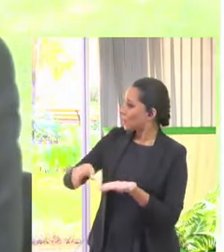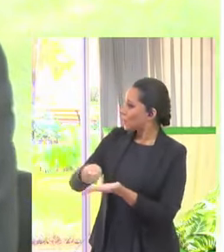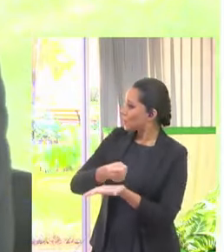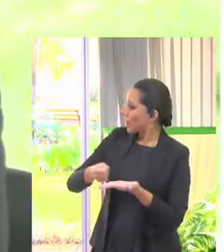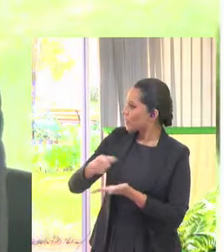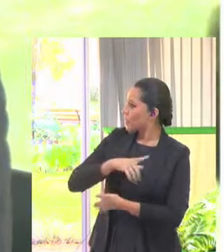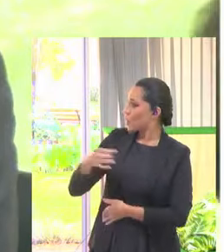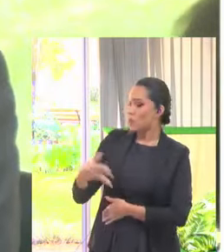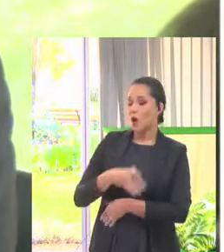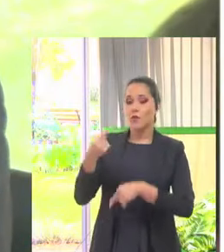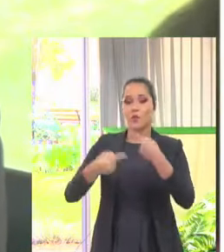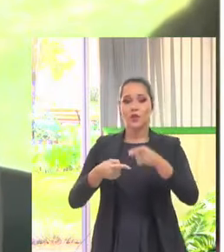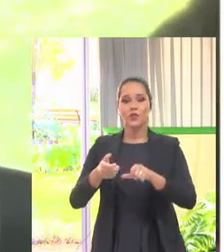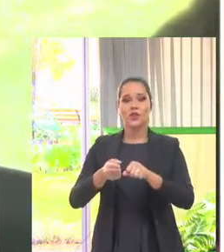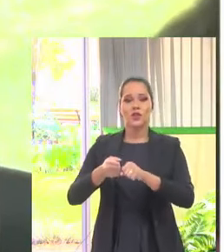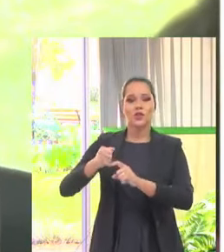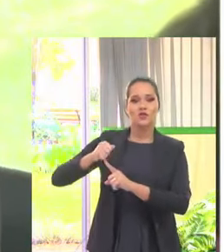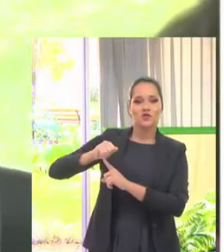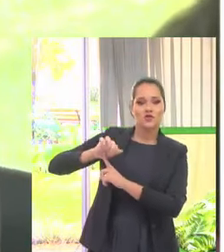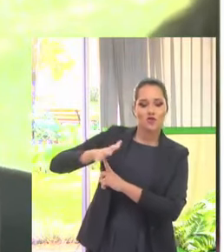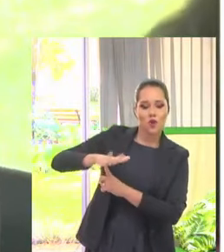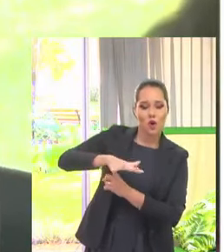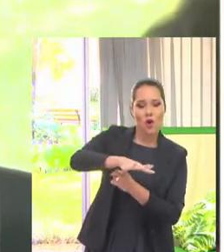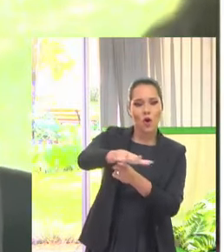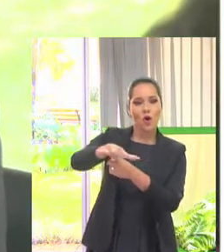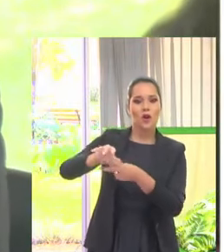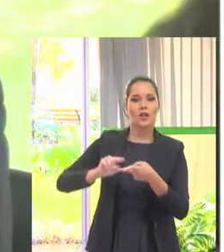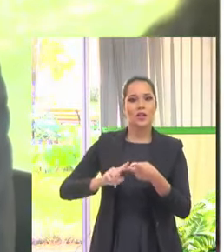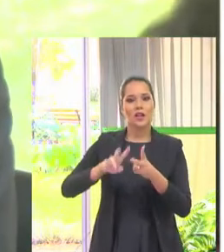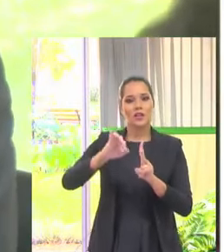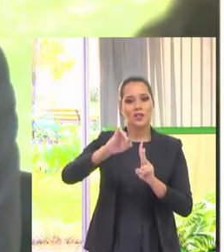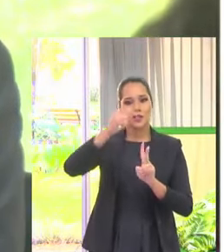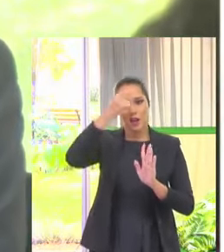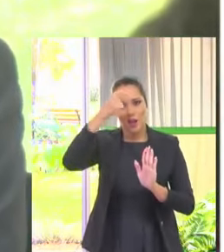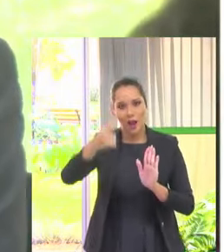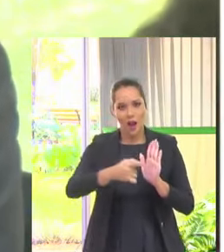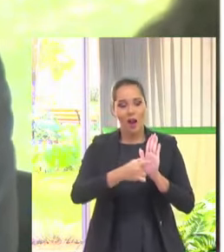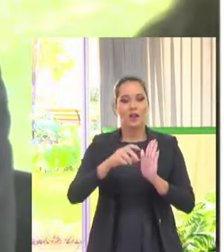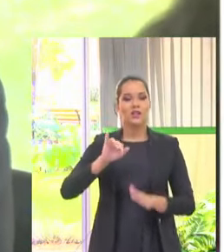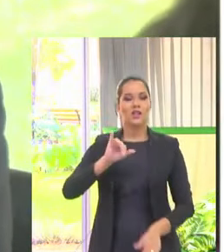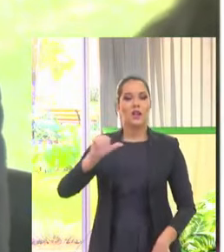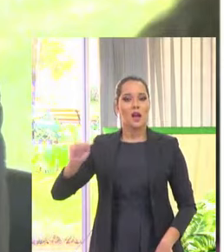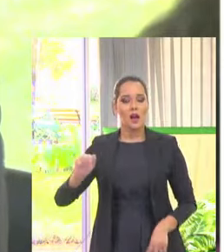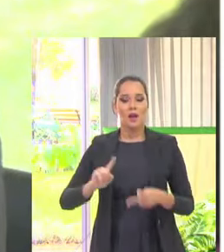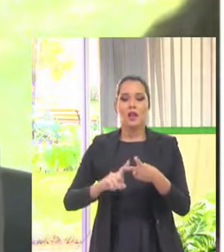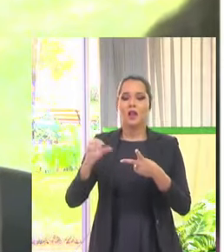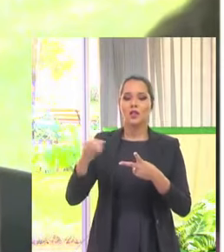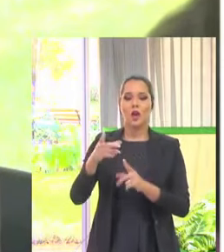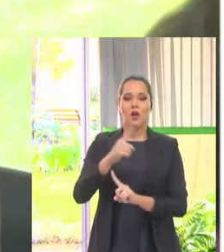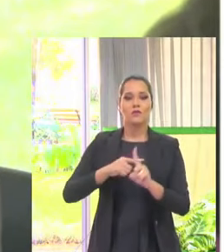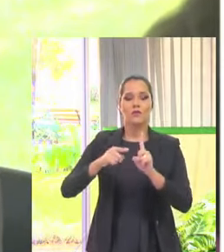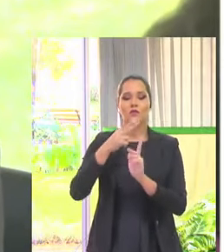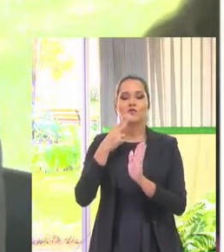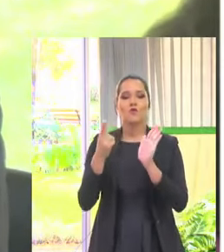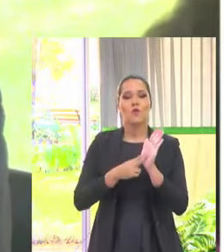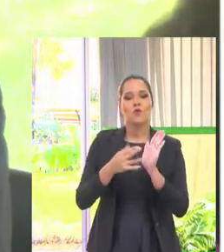a new AI strategy that has been come out, a new semiconductor mission,